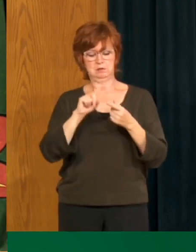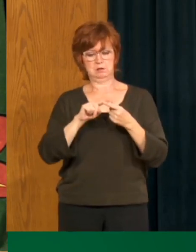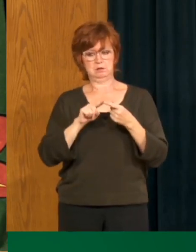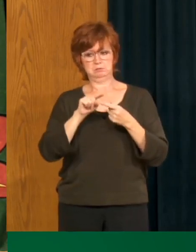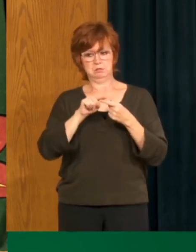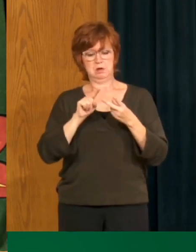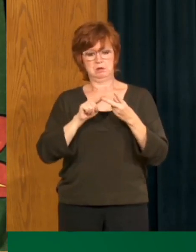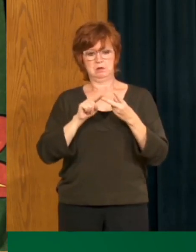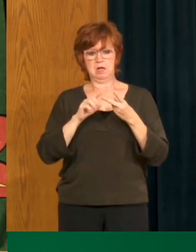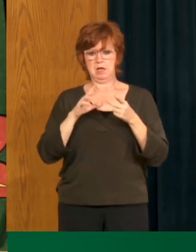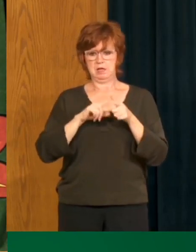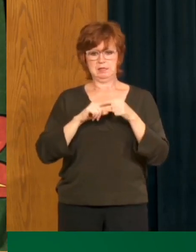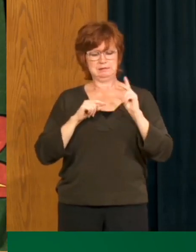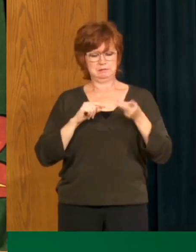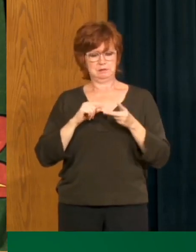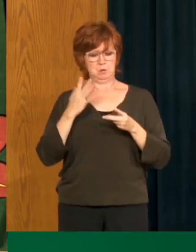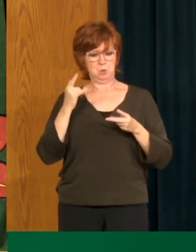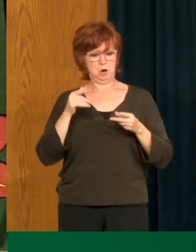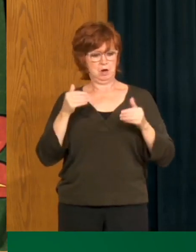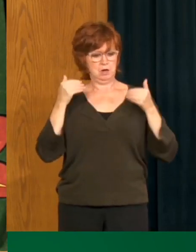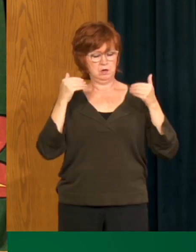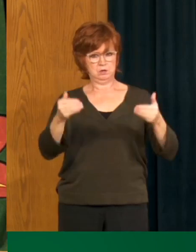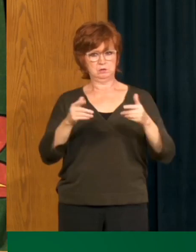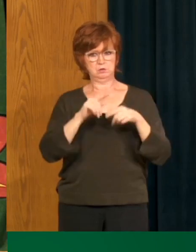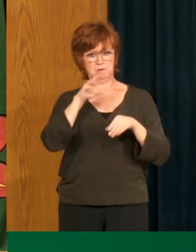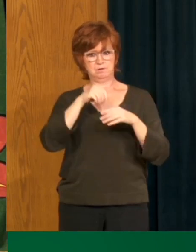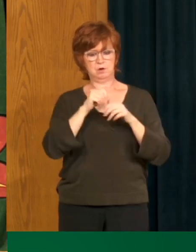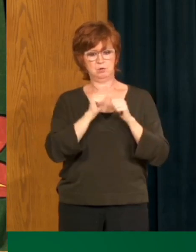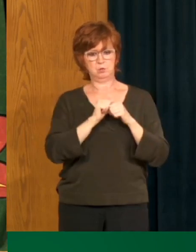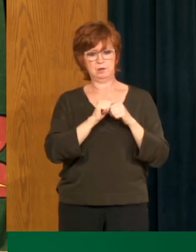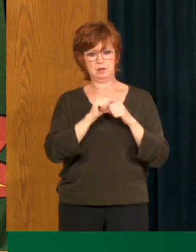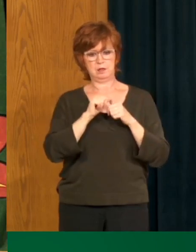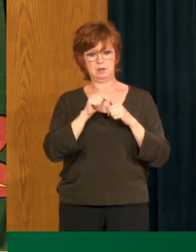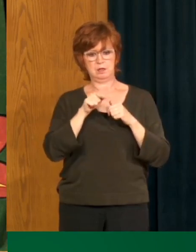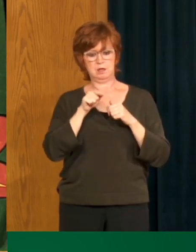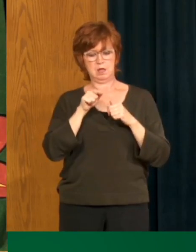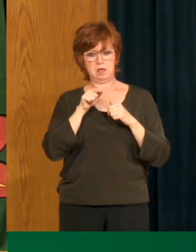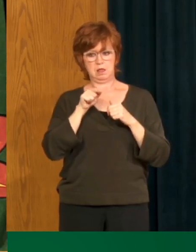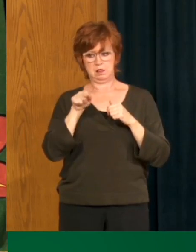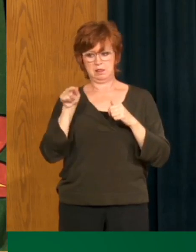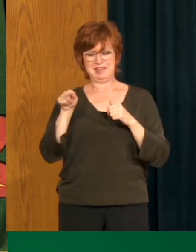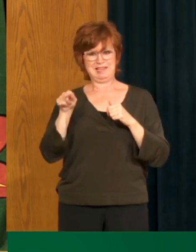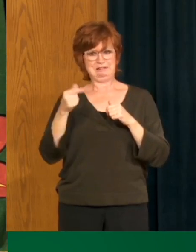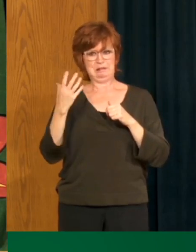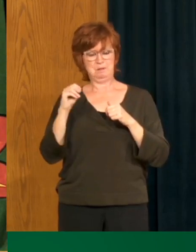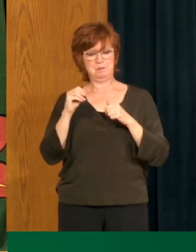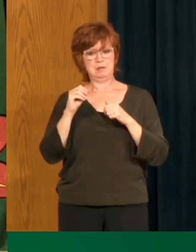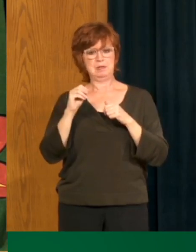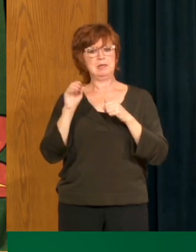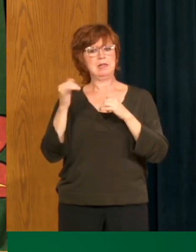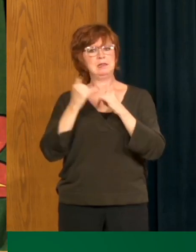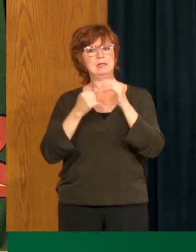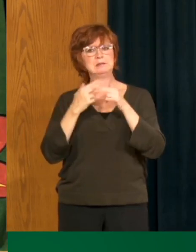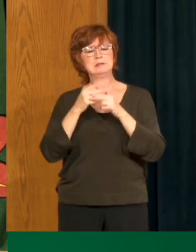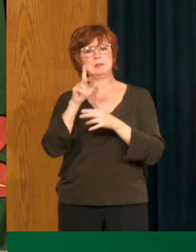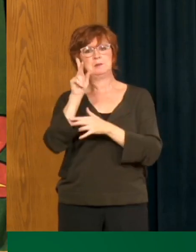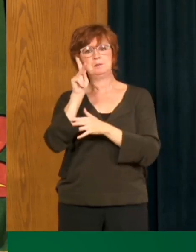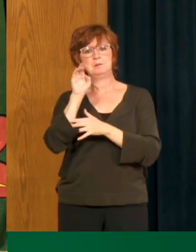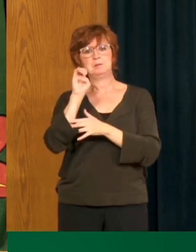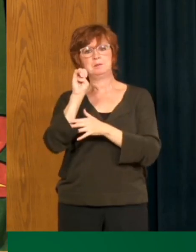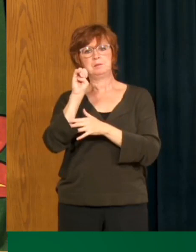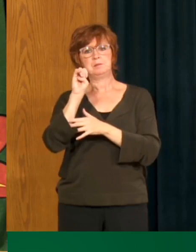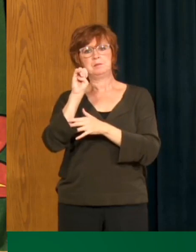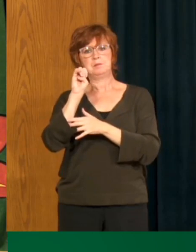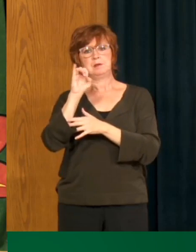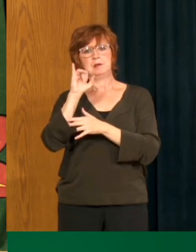in close personal touch with the Kielburgers who were applying for this contract and were in the process of negotiating? Yeah, I